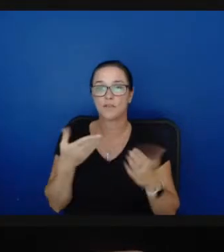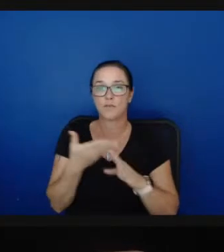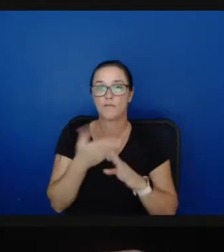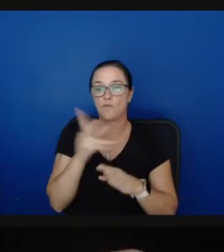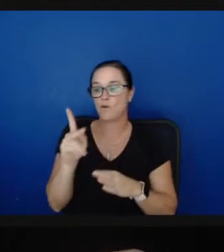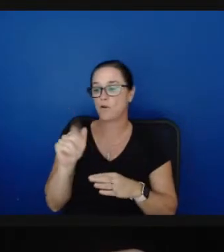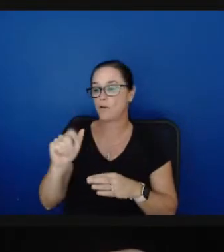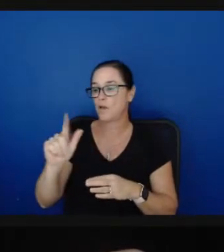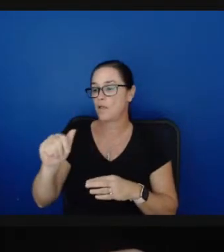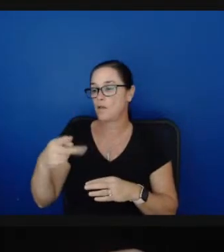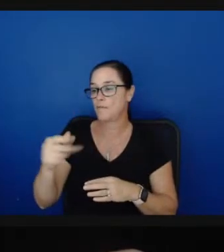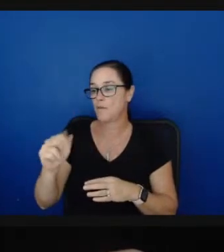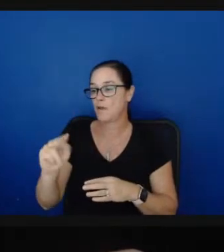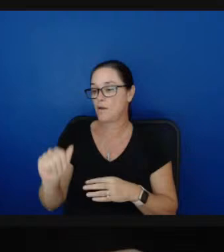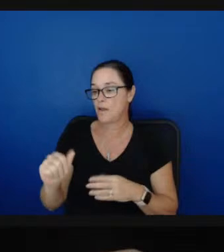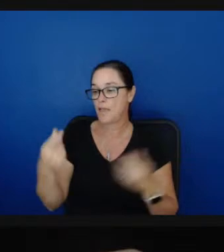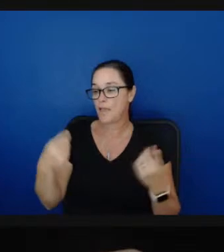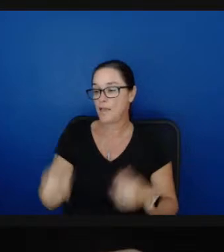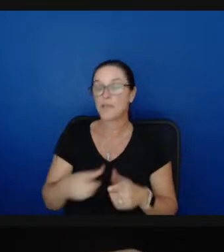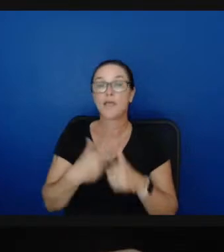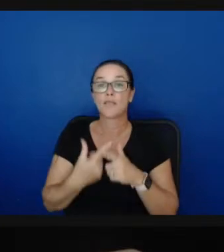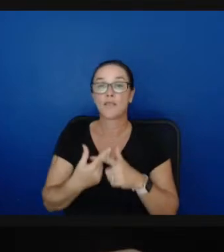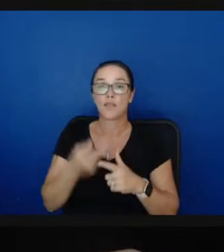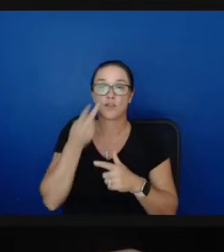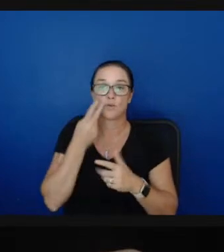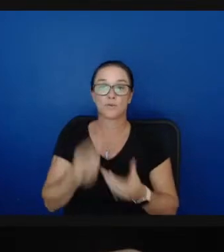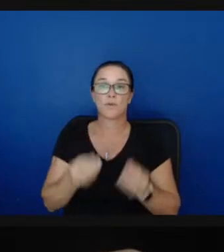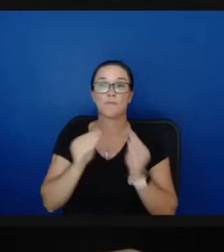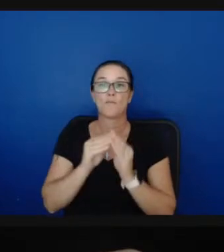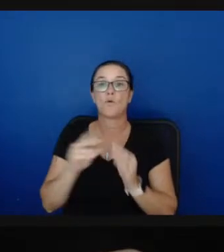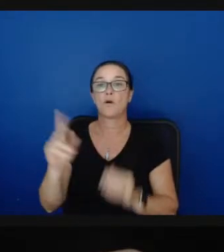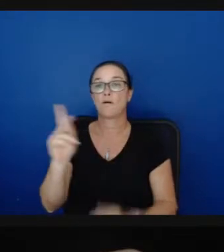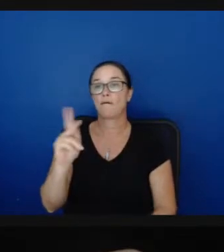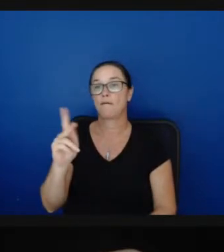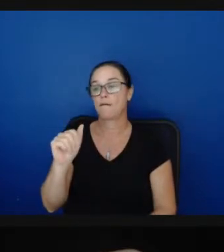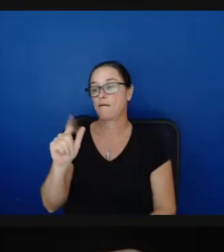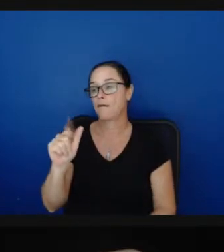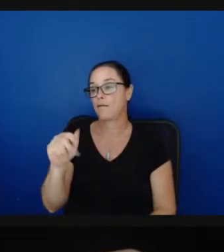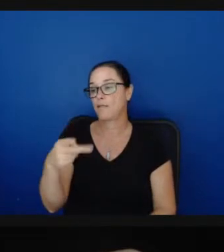seeing more Kalapana flow field,